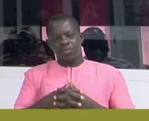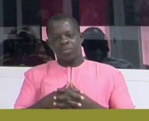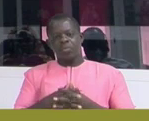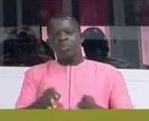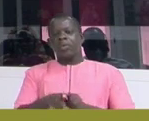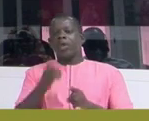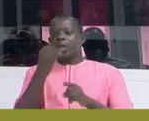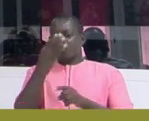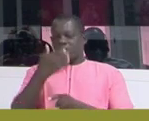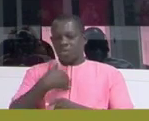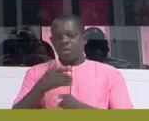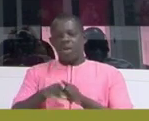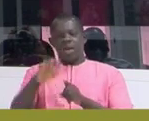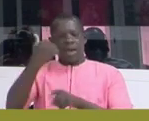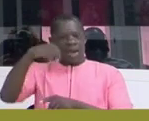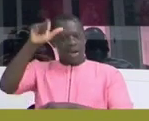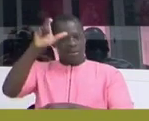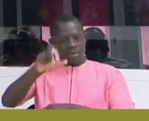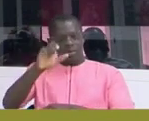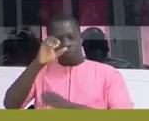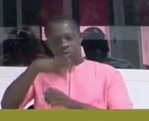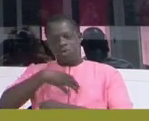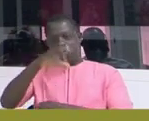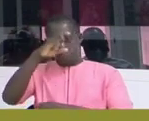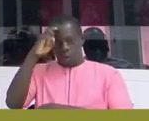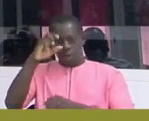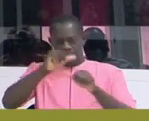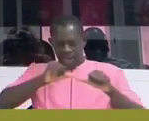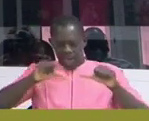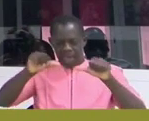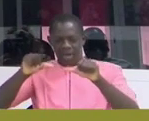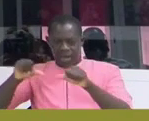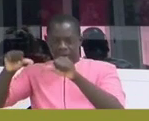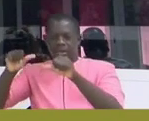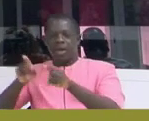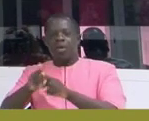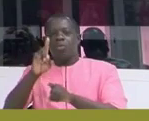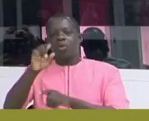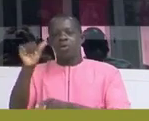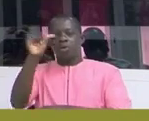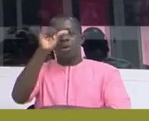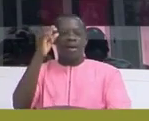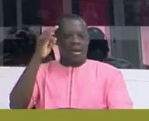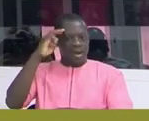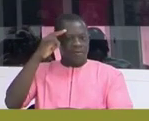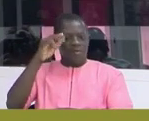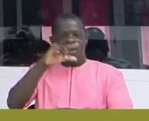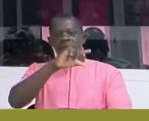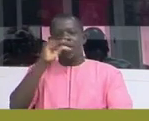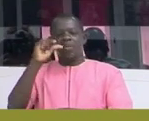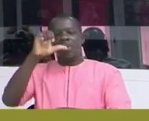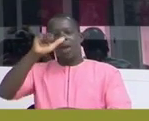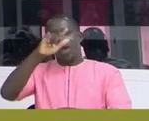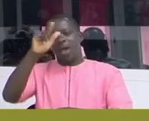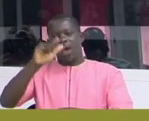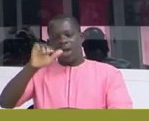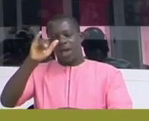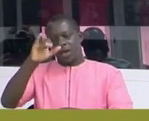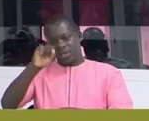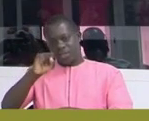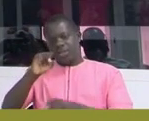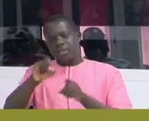that the he said to me well the elder said that he's going to work here and here but our nephew who was here